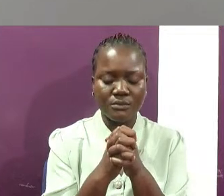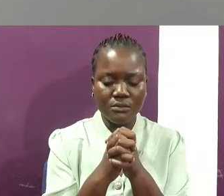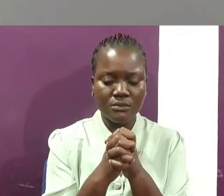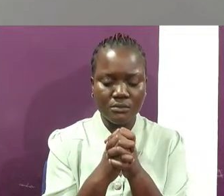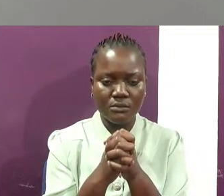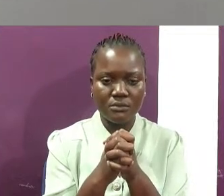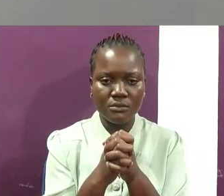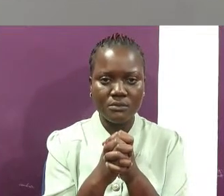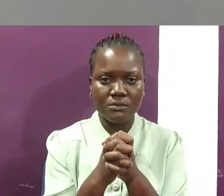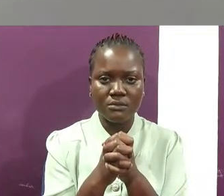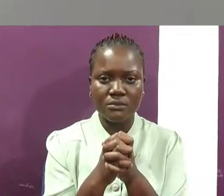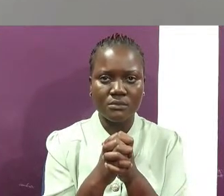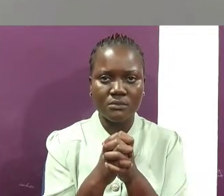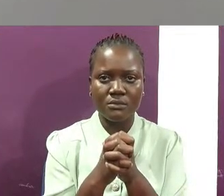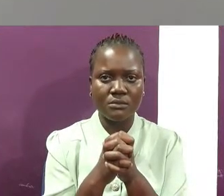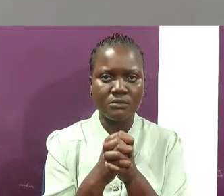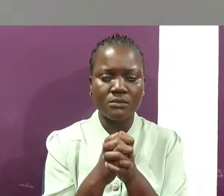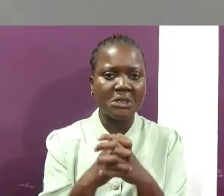eyes.